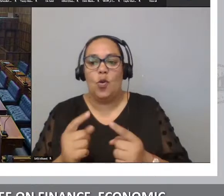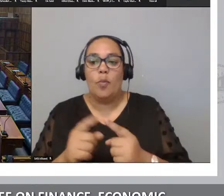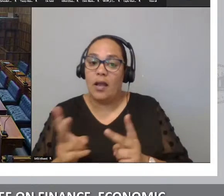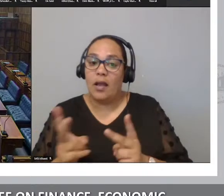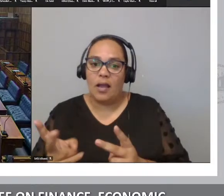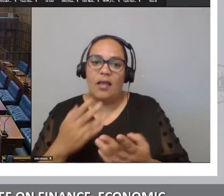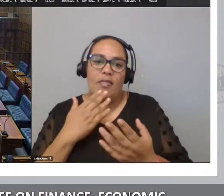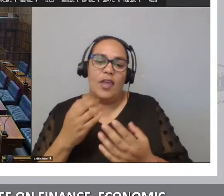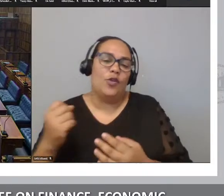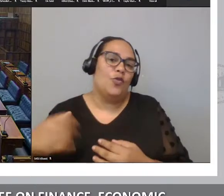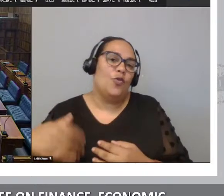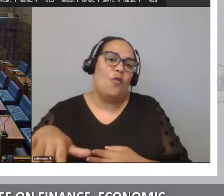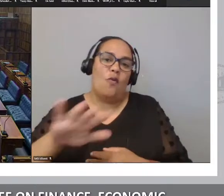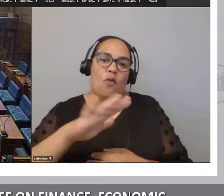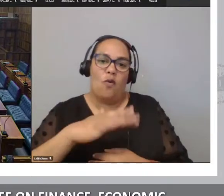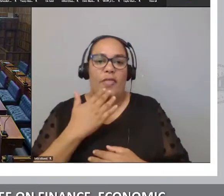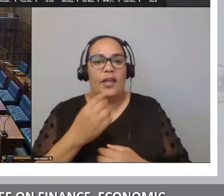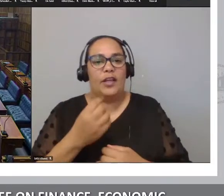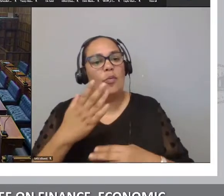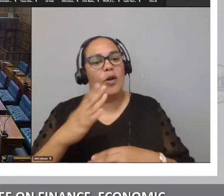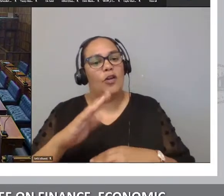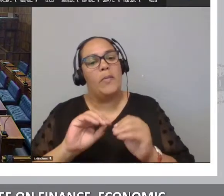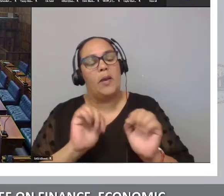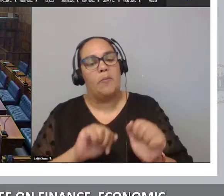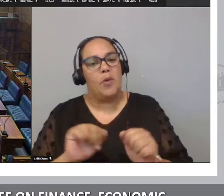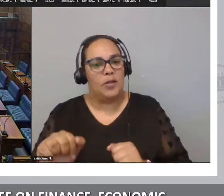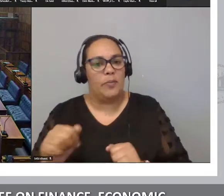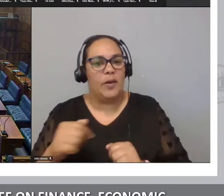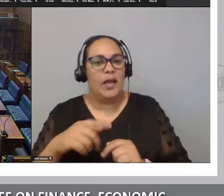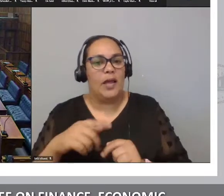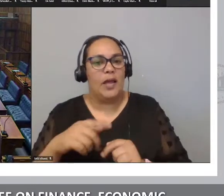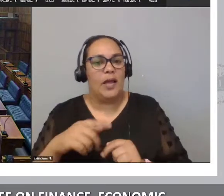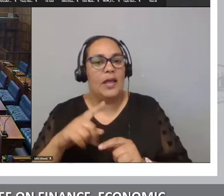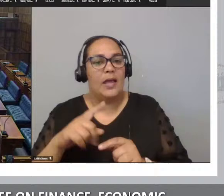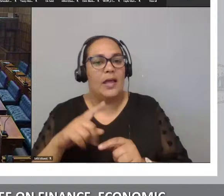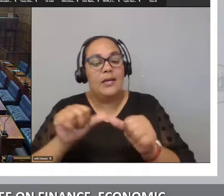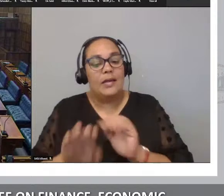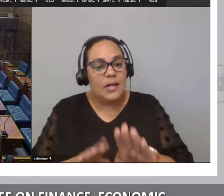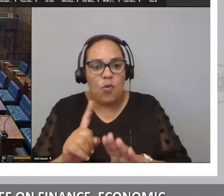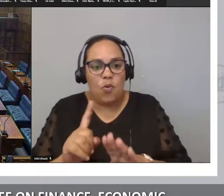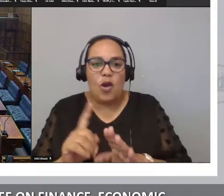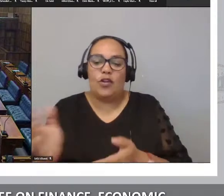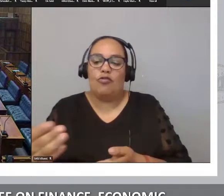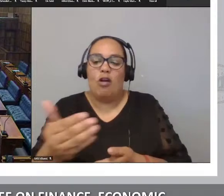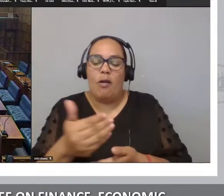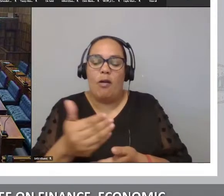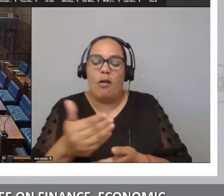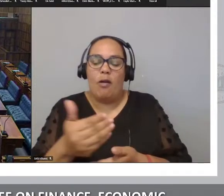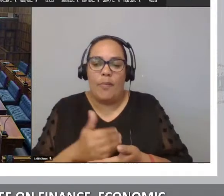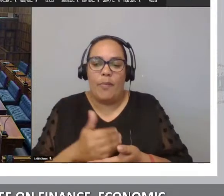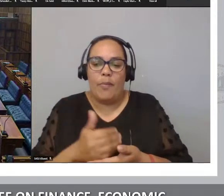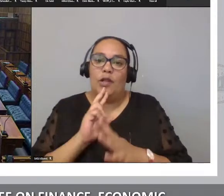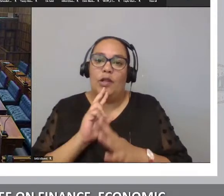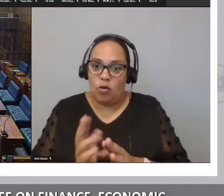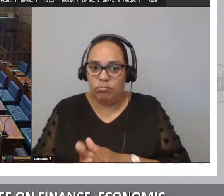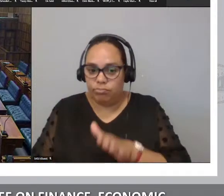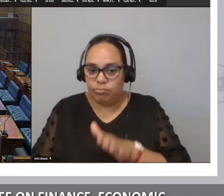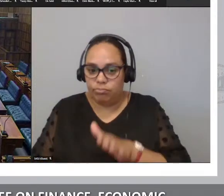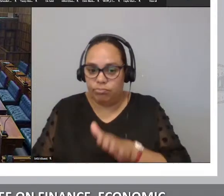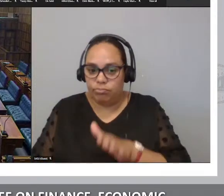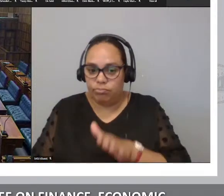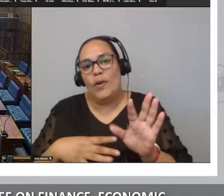to everyone um thank you for making this possible our next step ultimately is to compile this in a report um we want to take